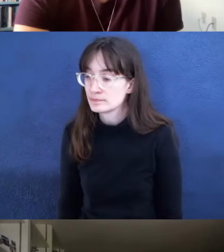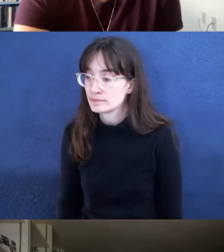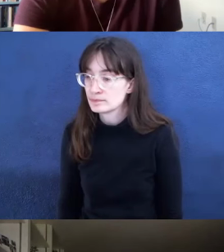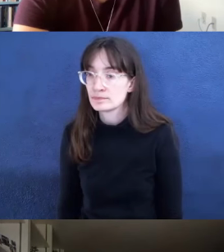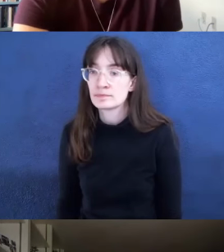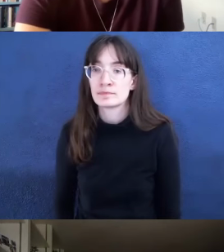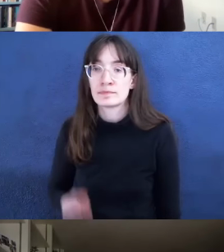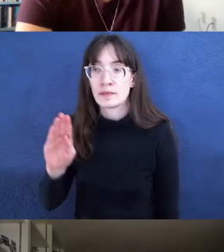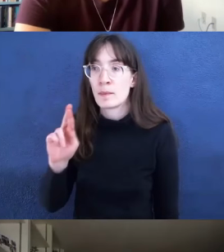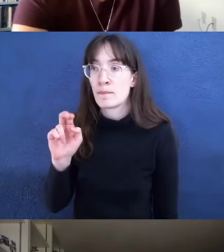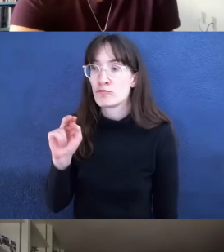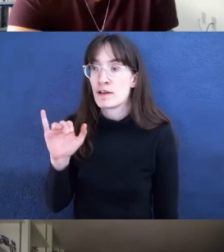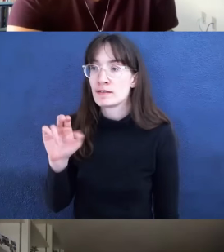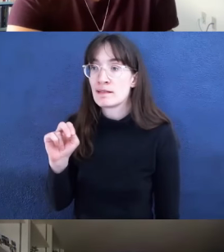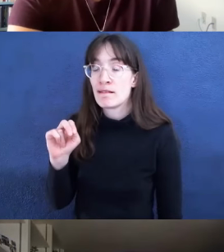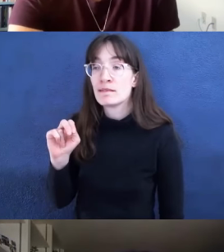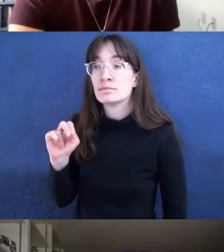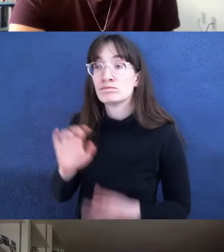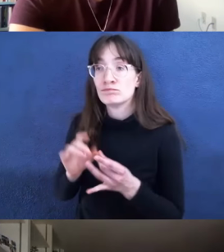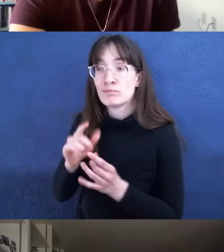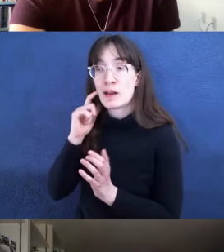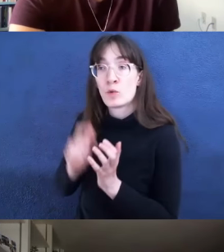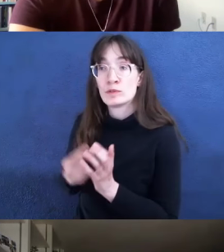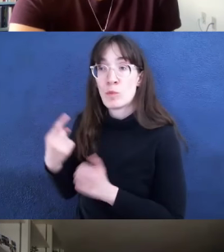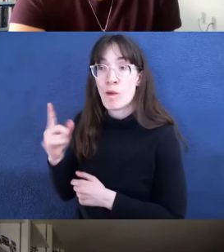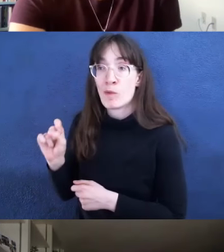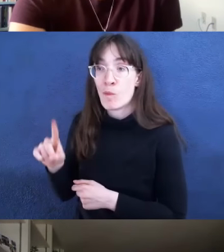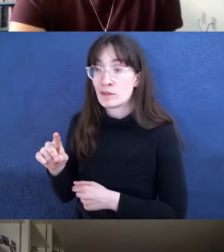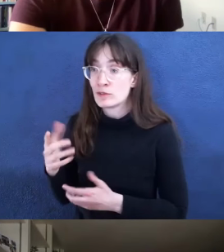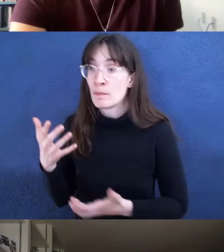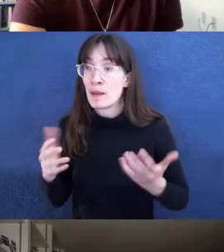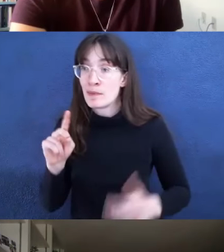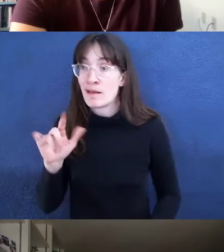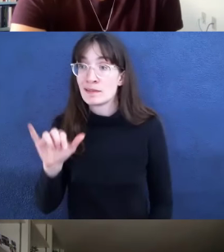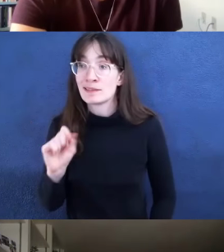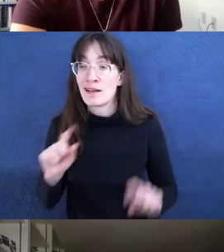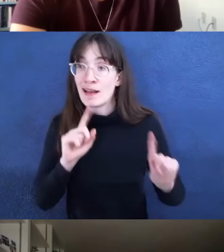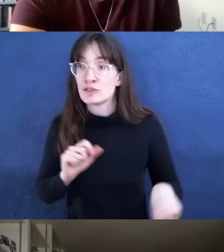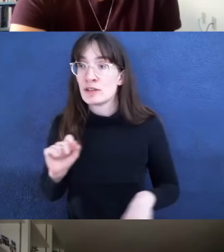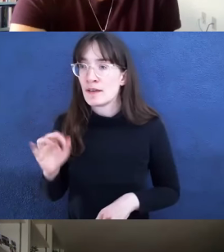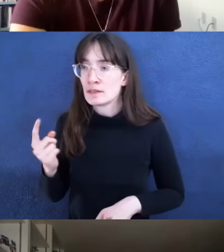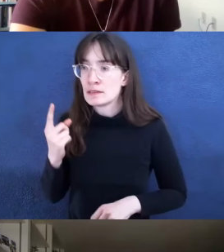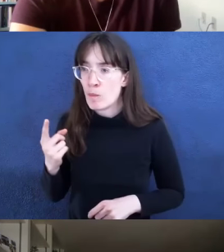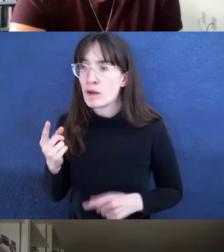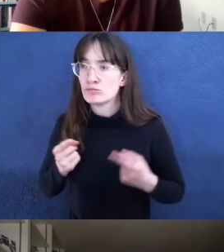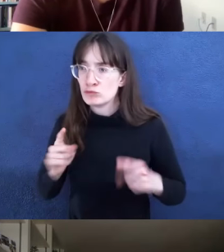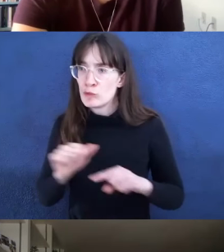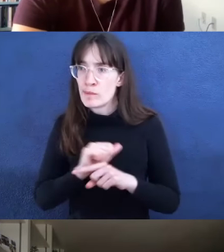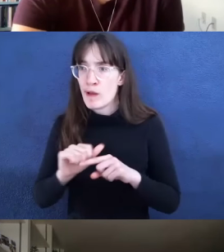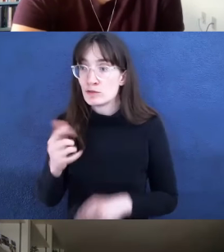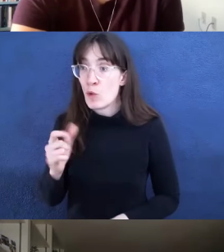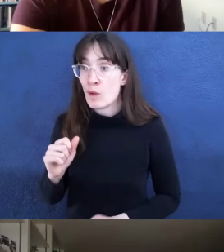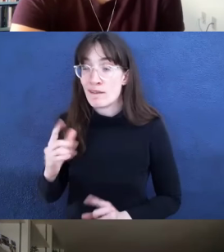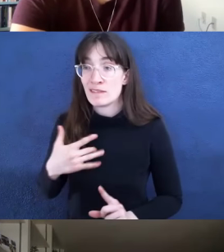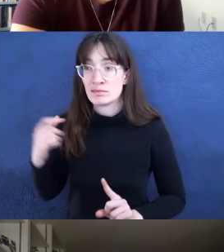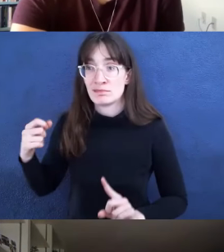I see one question, Kelsey, that you might be able to answer about if someone feels triggered during the yoga practice, should they just